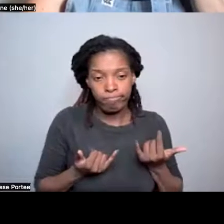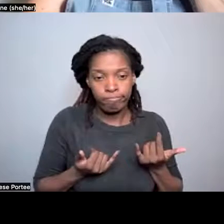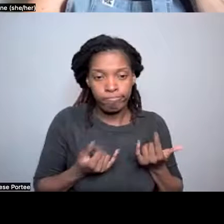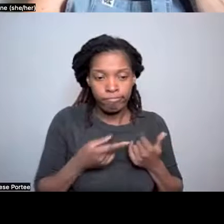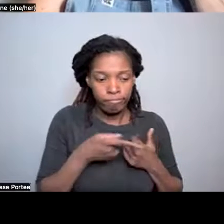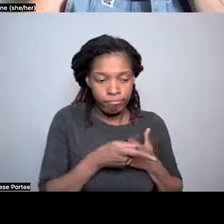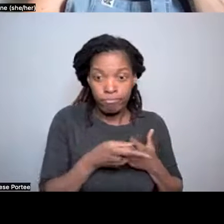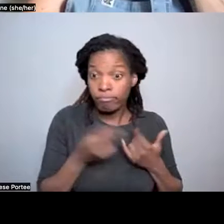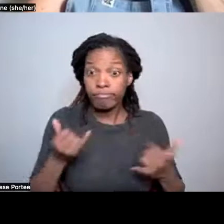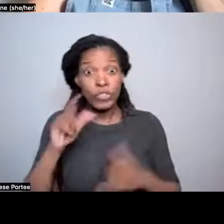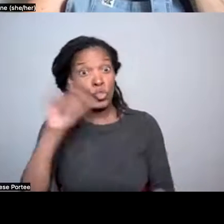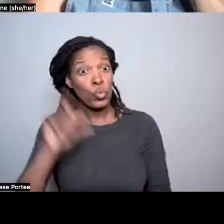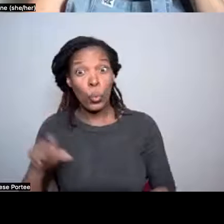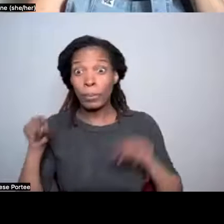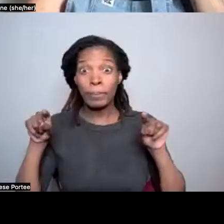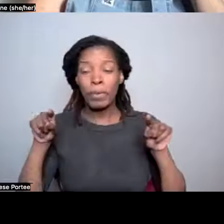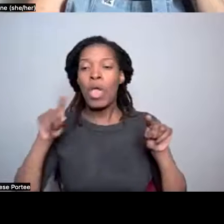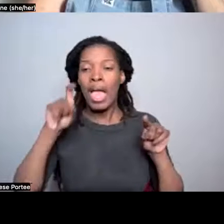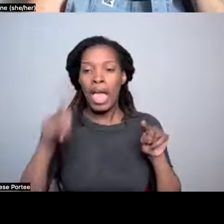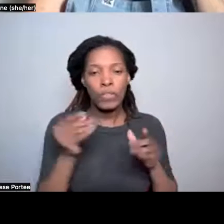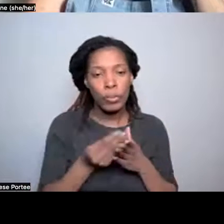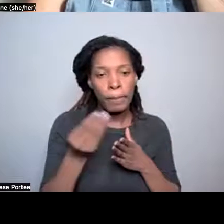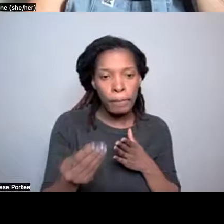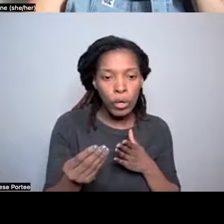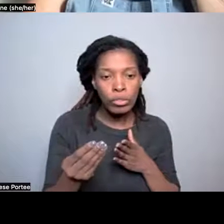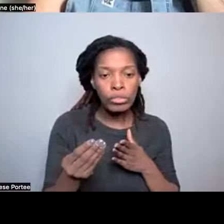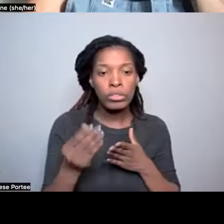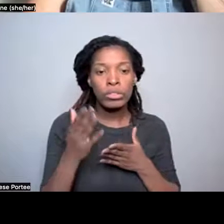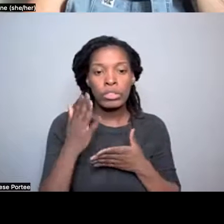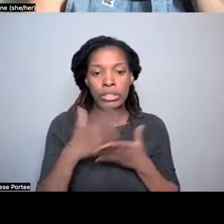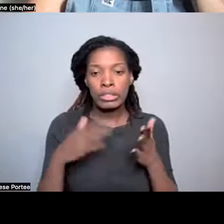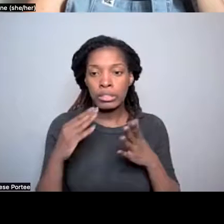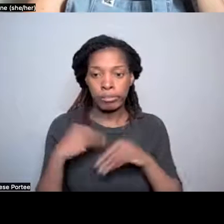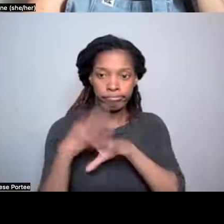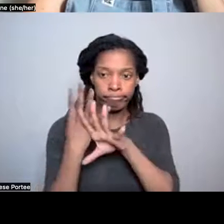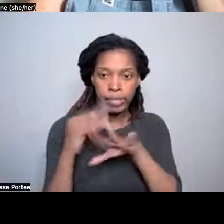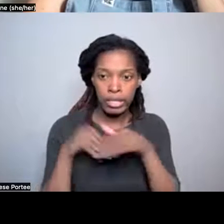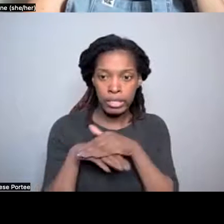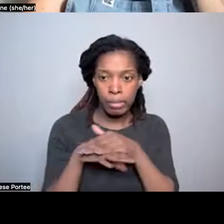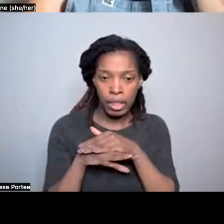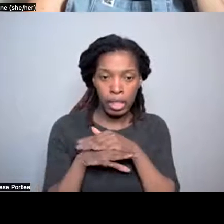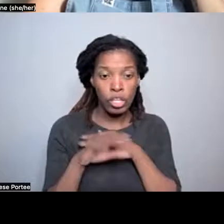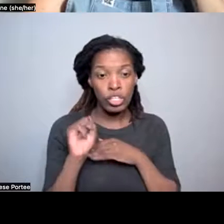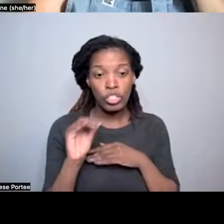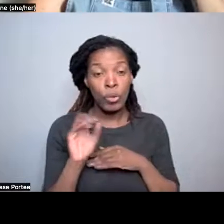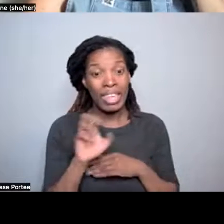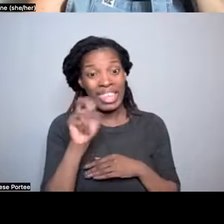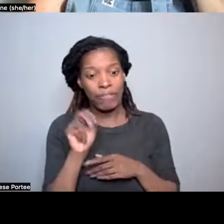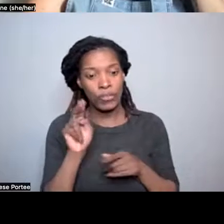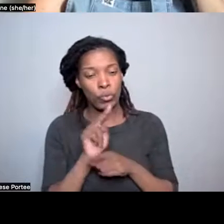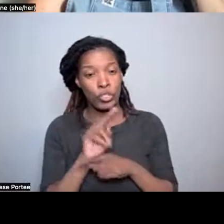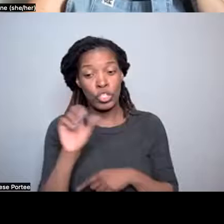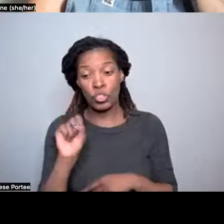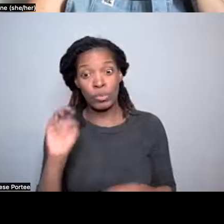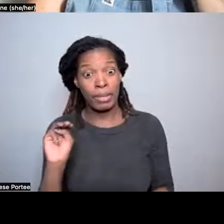Zoom, you have to purchase some bundles. So even using the social media,